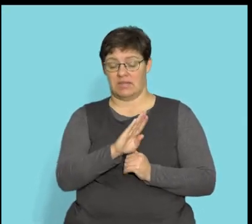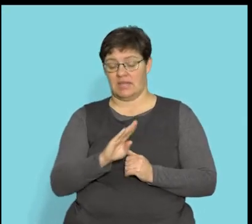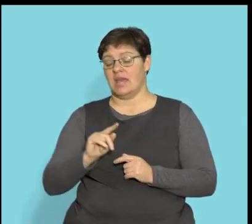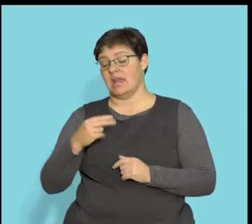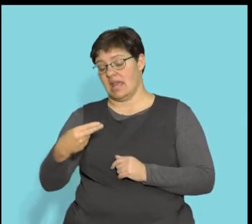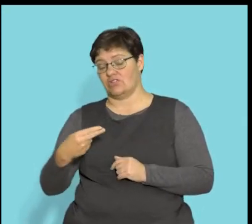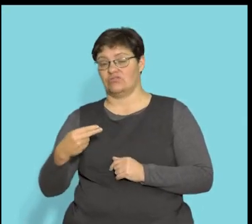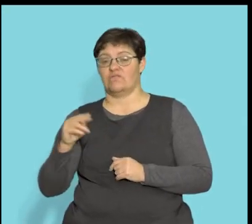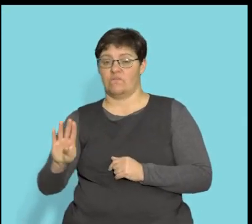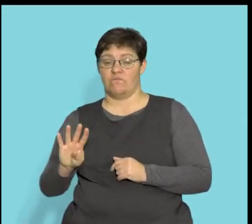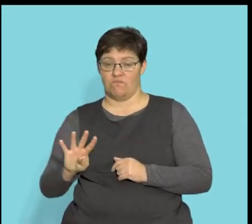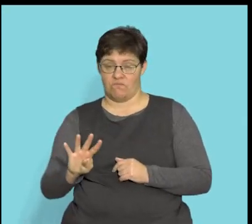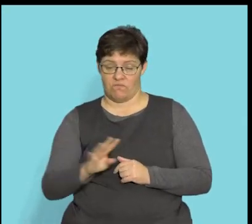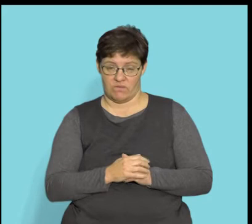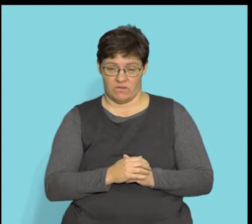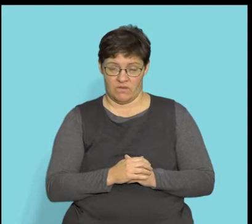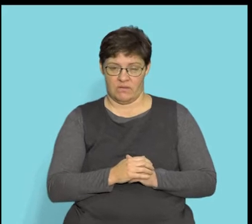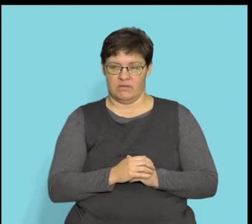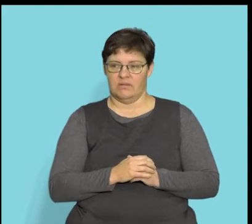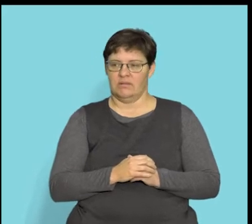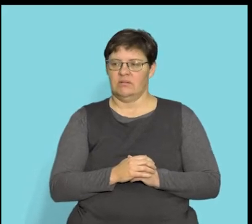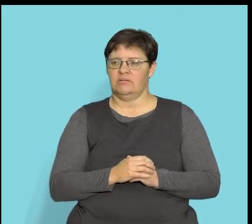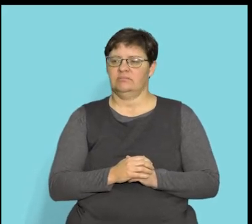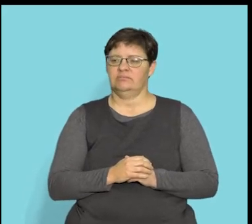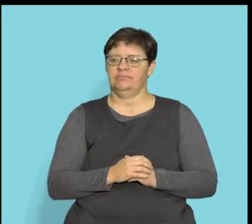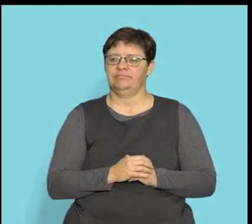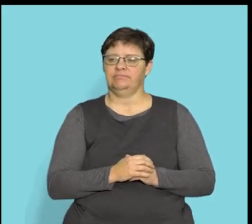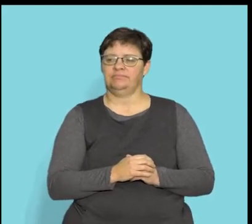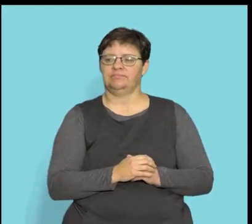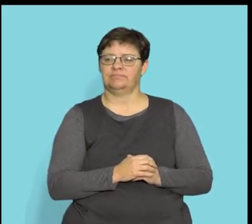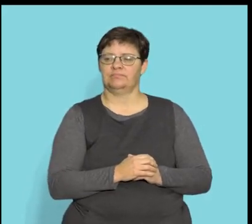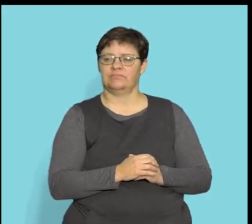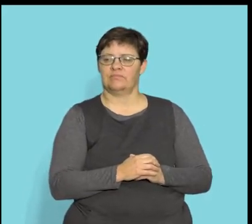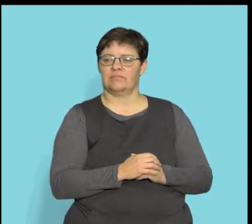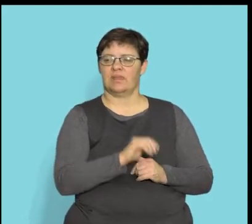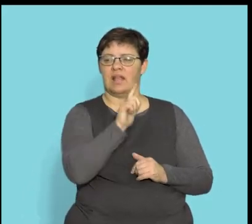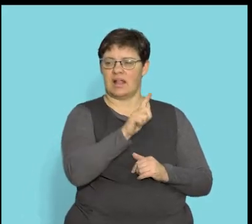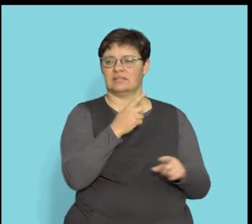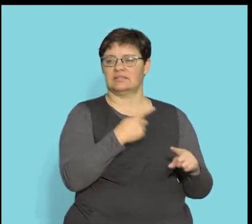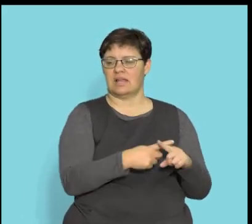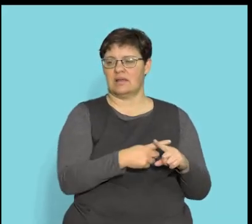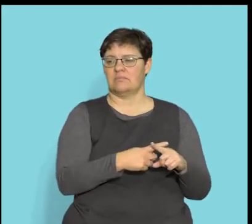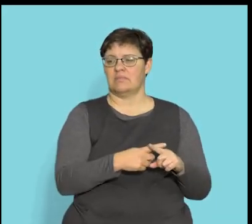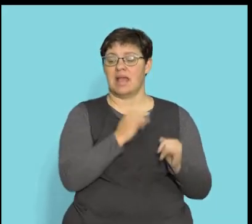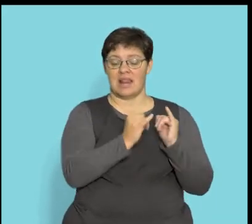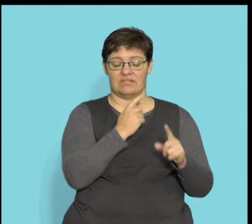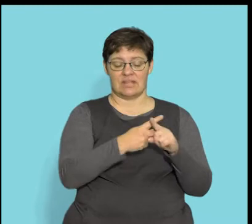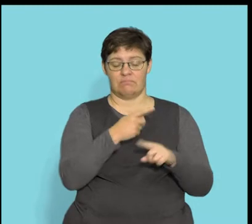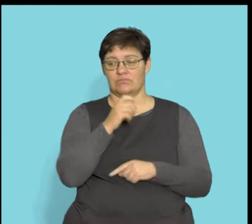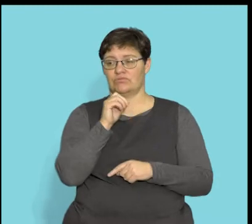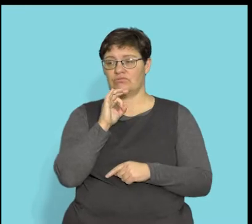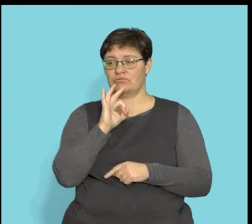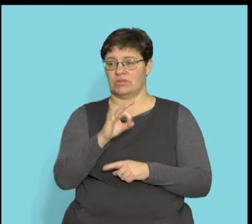height is 4. So I'm going to end up having my length times my breadth times